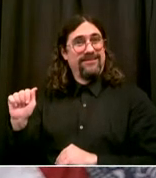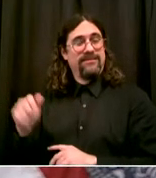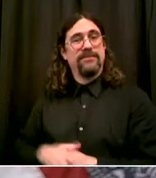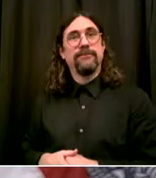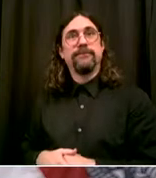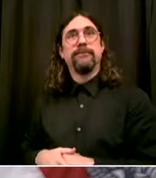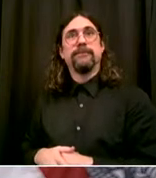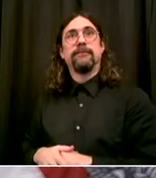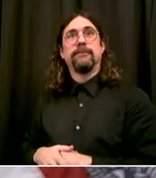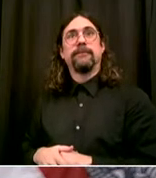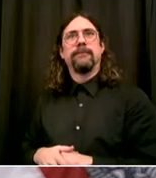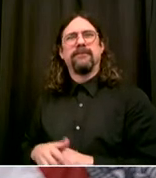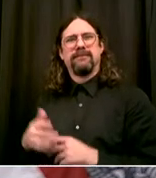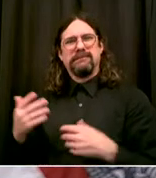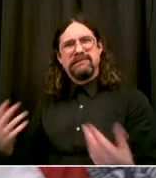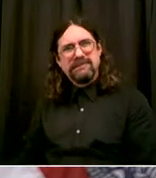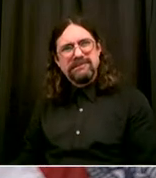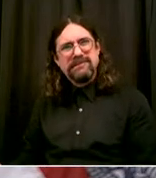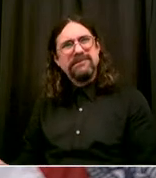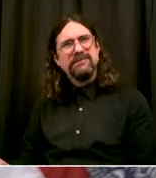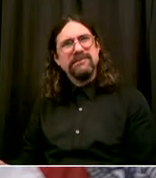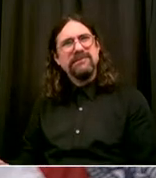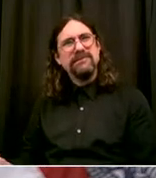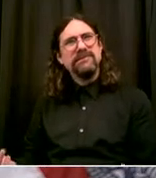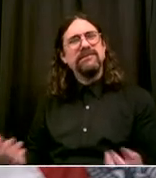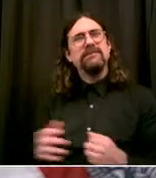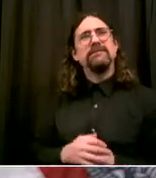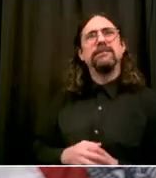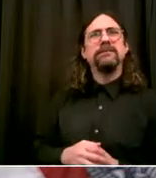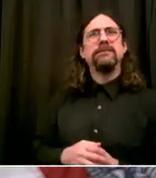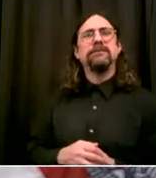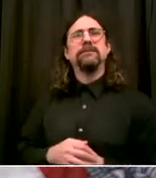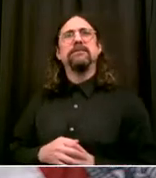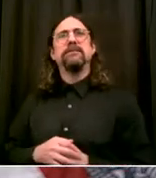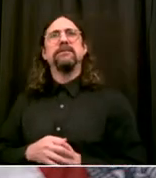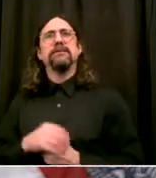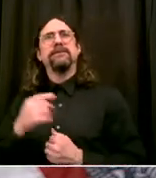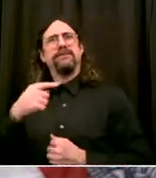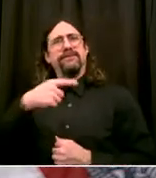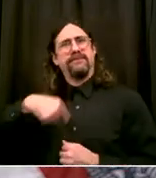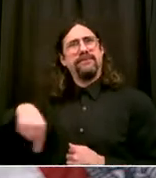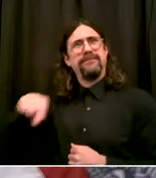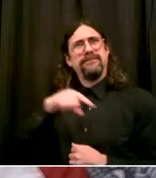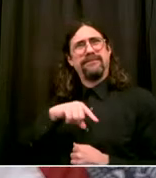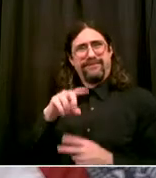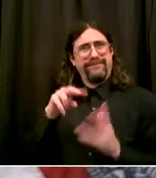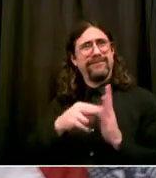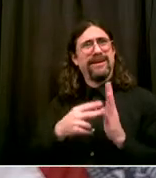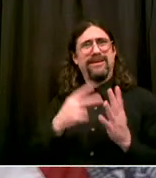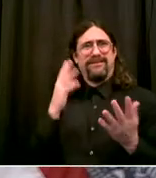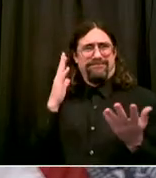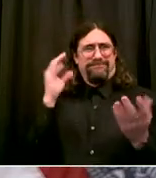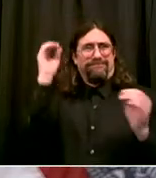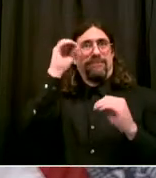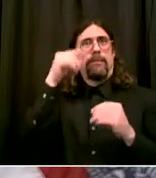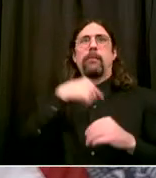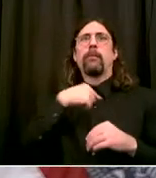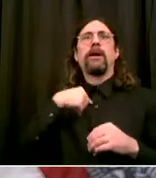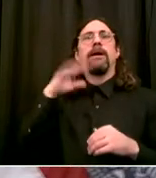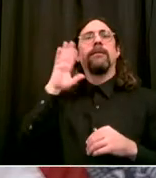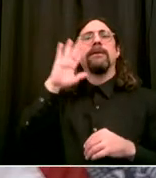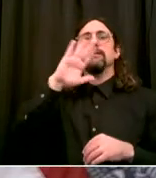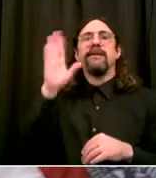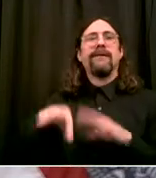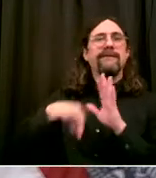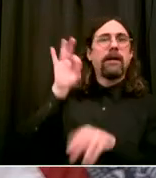those officers were disciplined or not? Okay, I'll do my best as the non-lawyer, Yoav. I heard